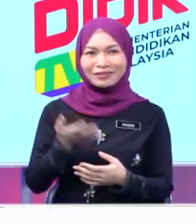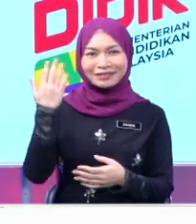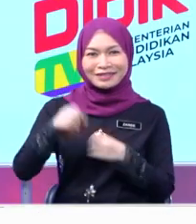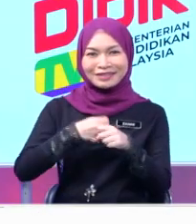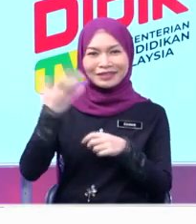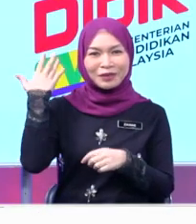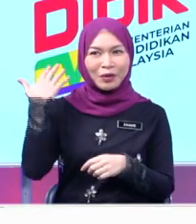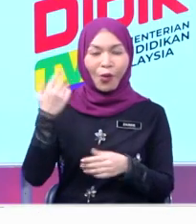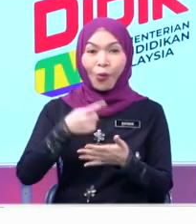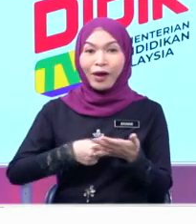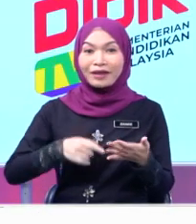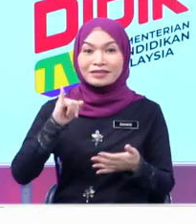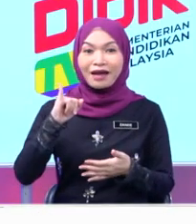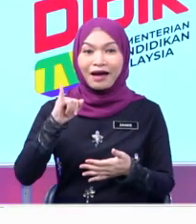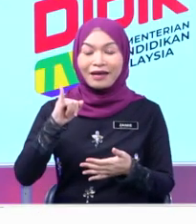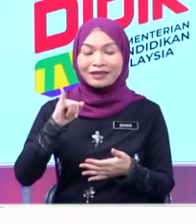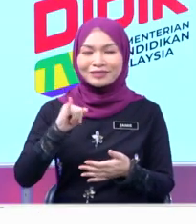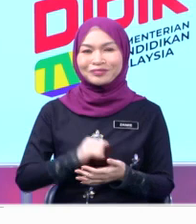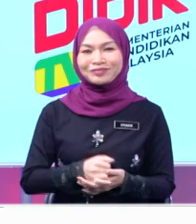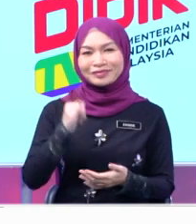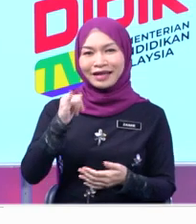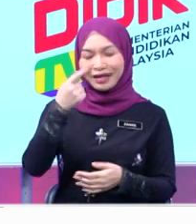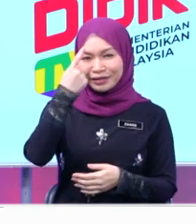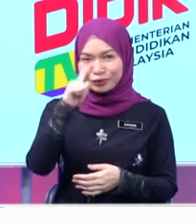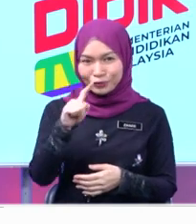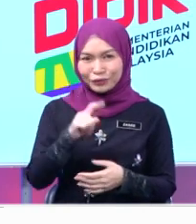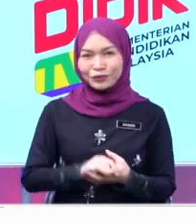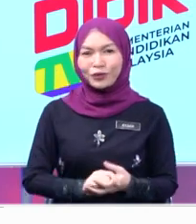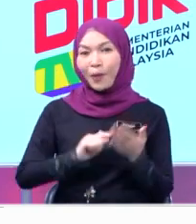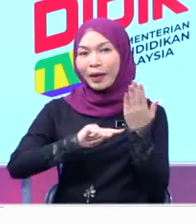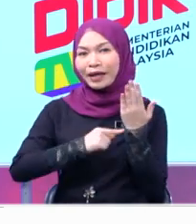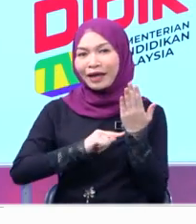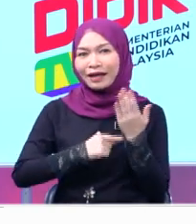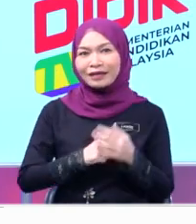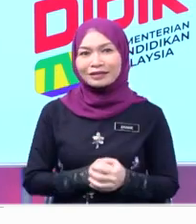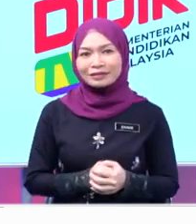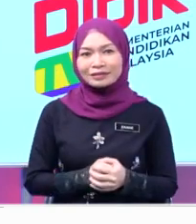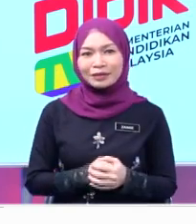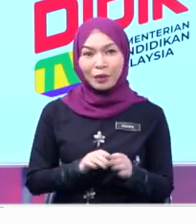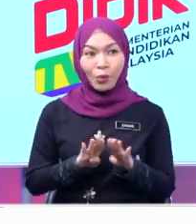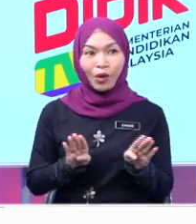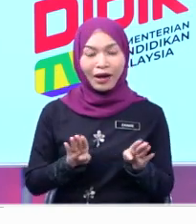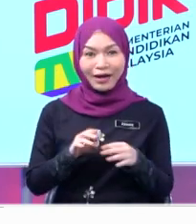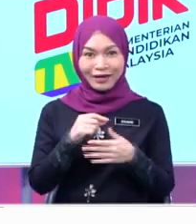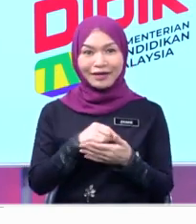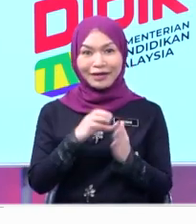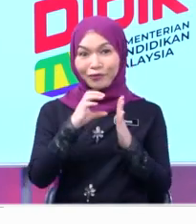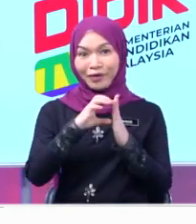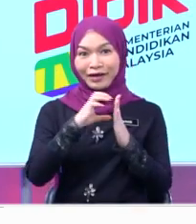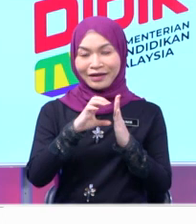I is introduction. Yes, correct. Well done. And what is C?